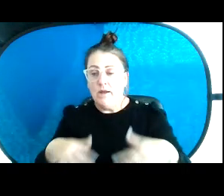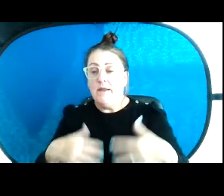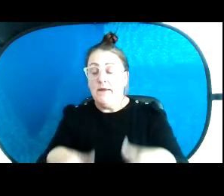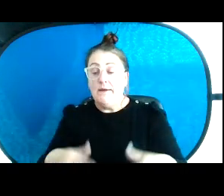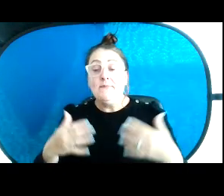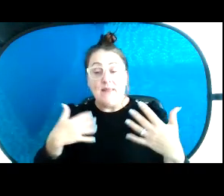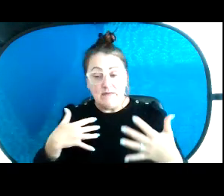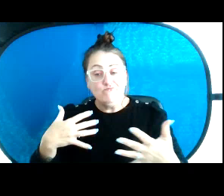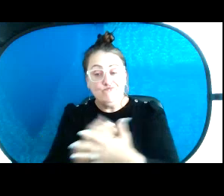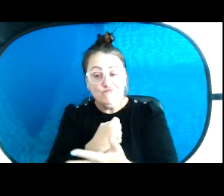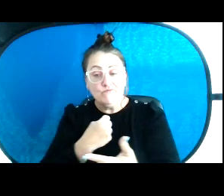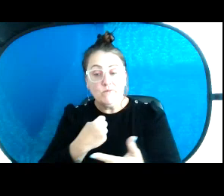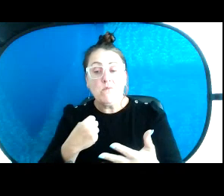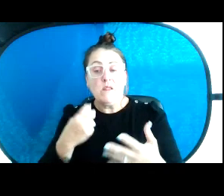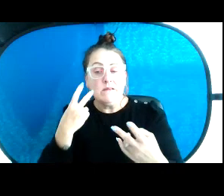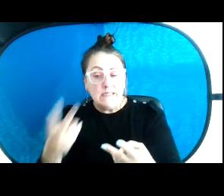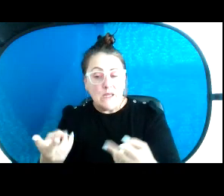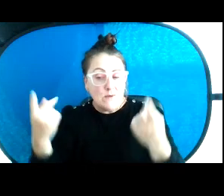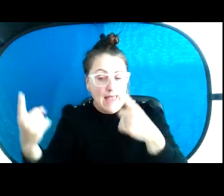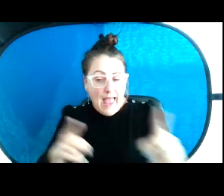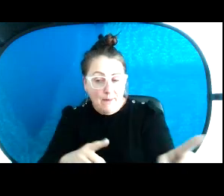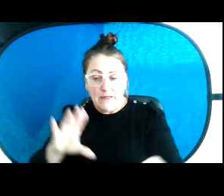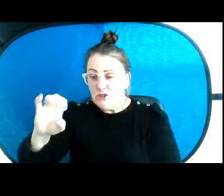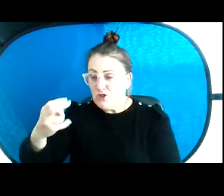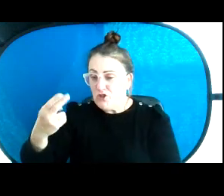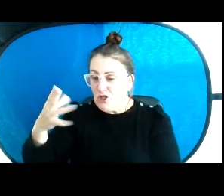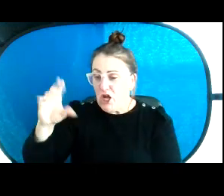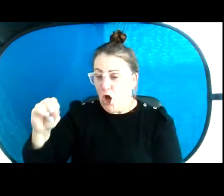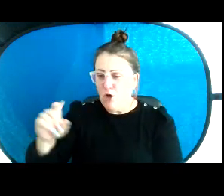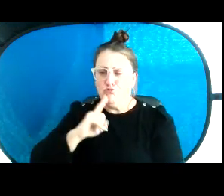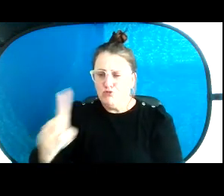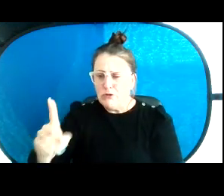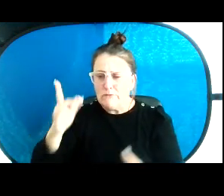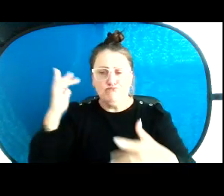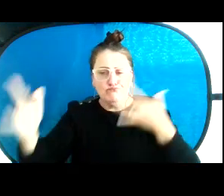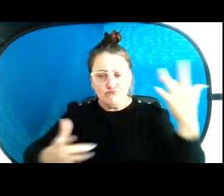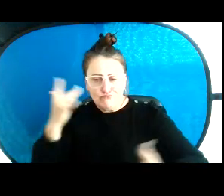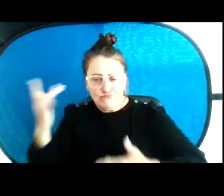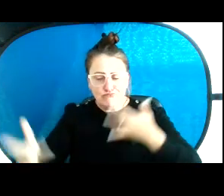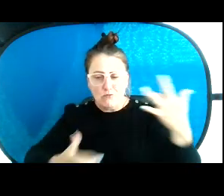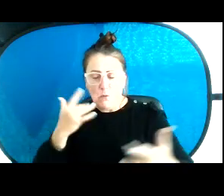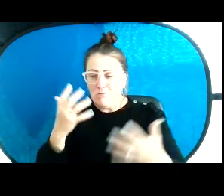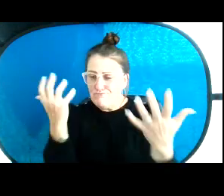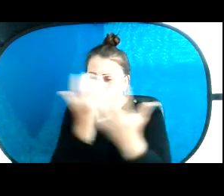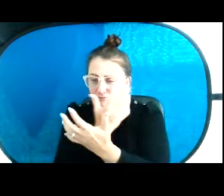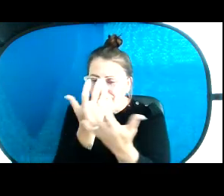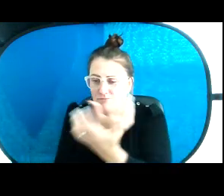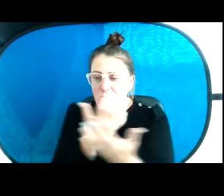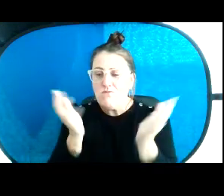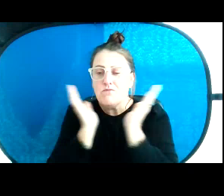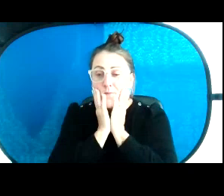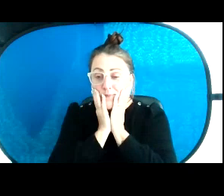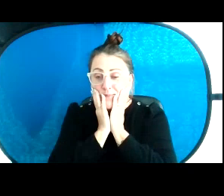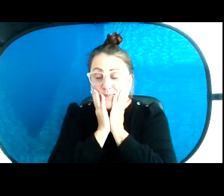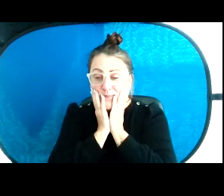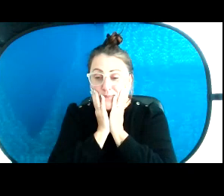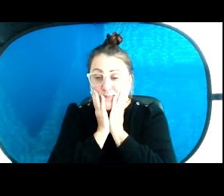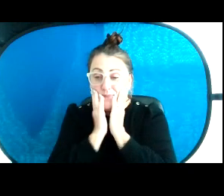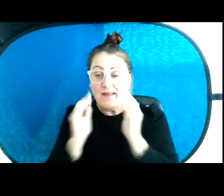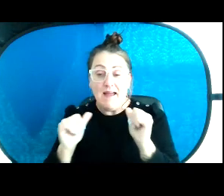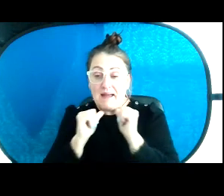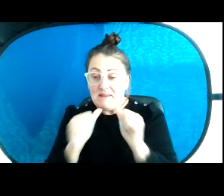to see what was happening in Chico. It's very exciting. An amazing, I did not see